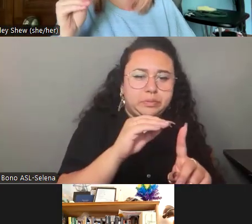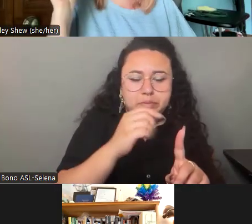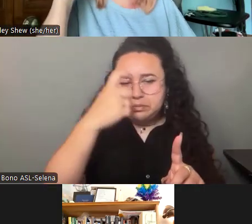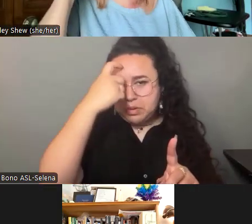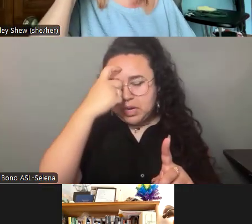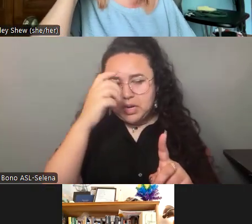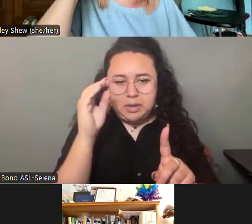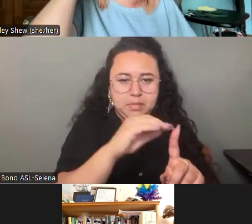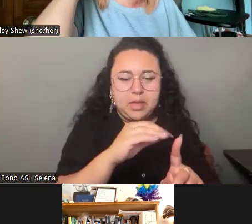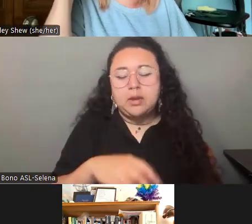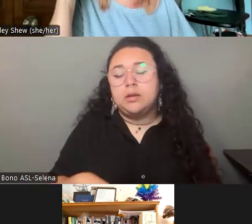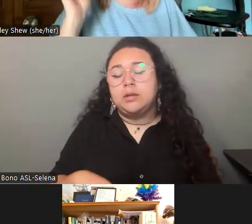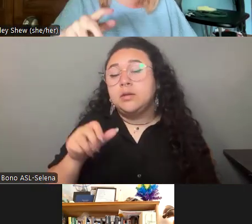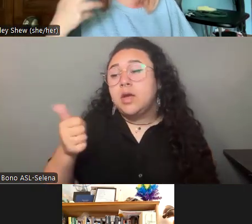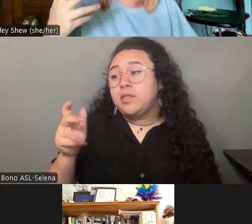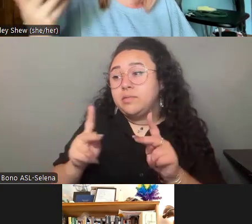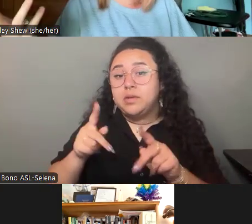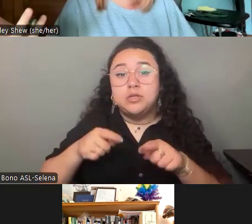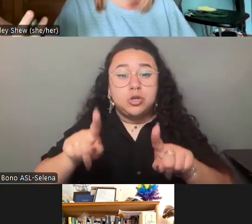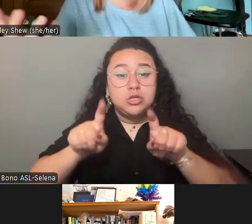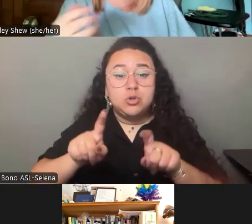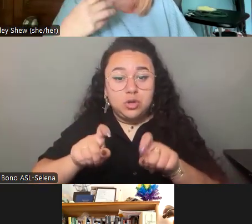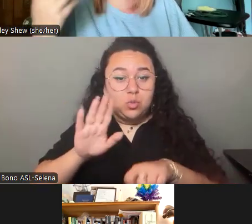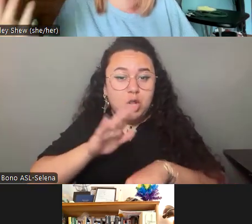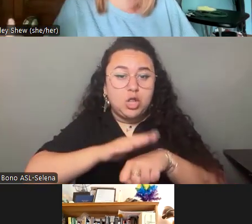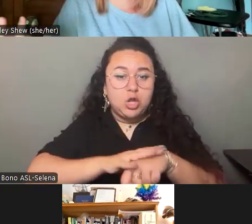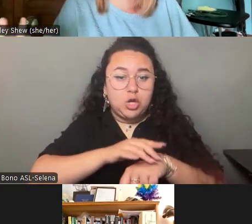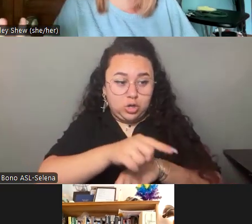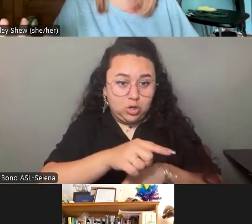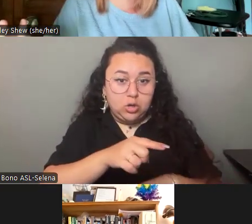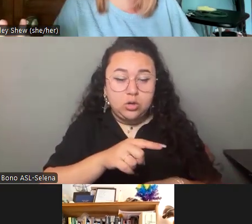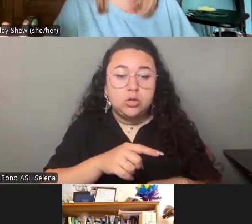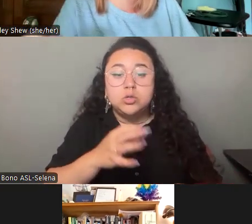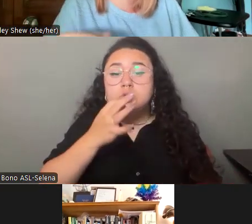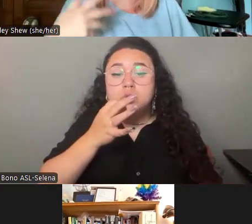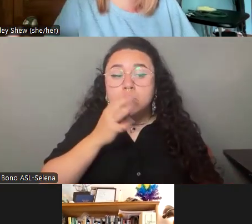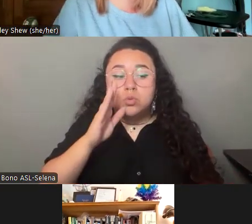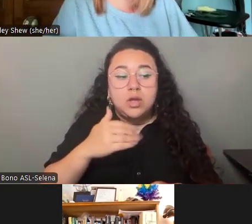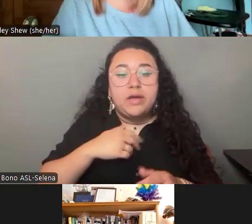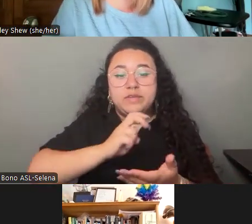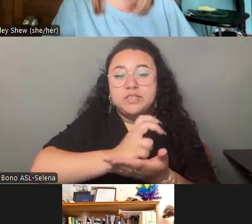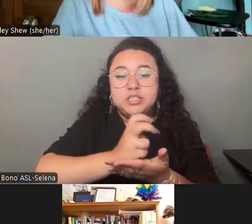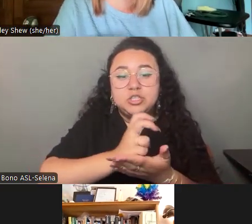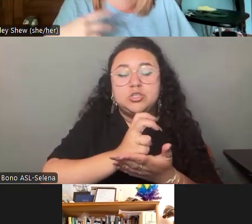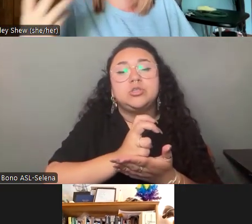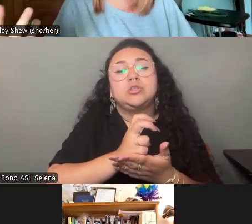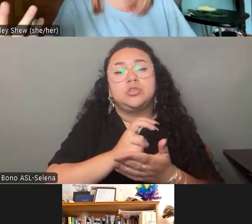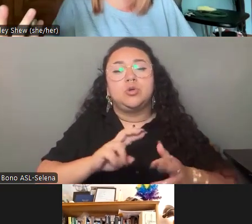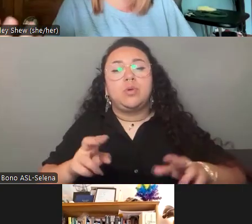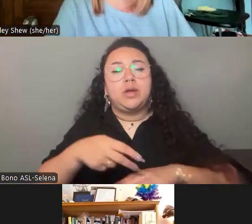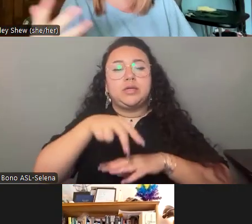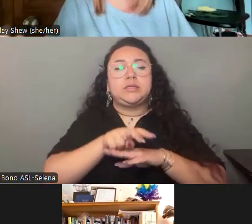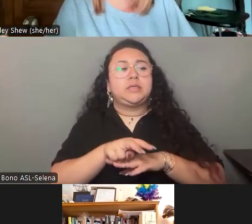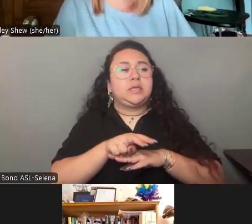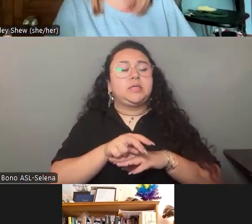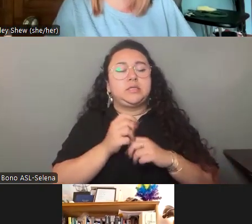received, is like would alert her when she was about to have a seizure so that she could get in position, get to